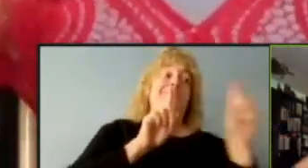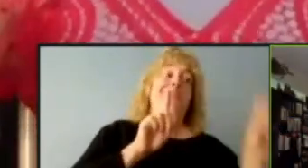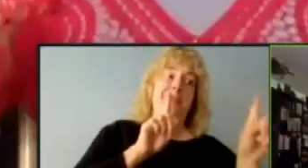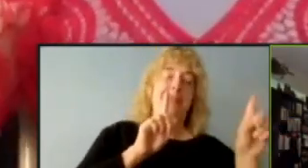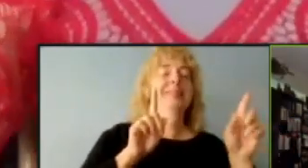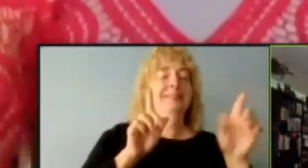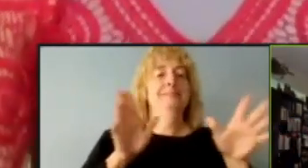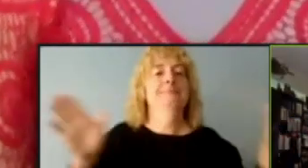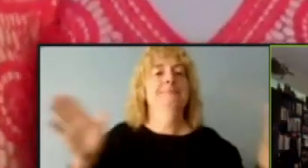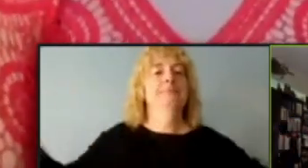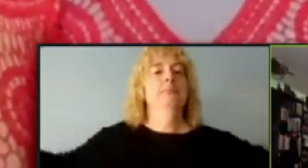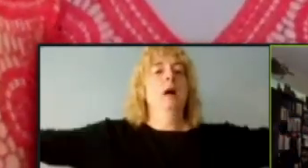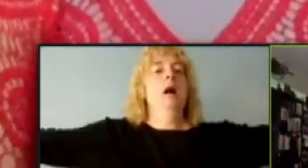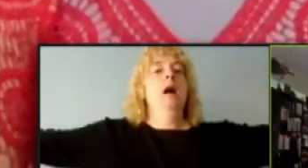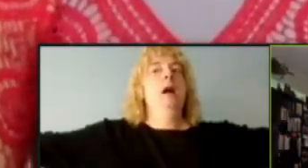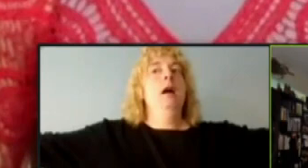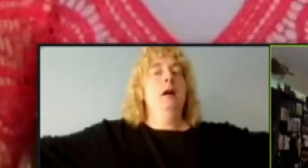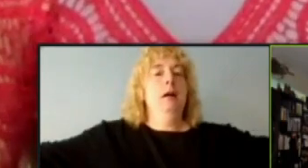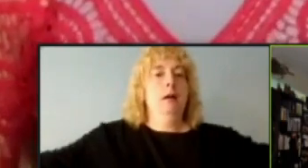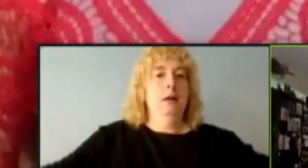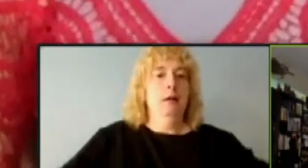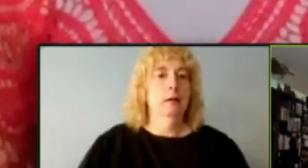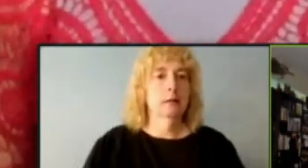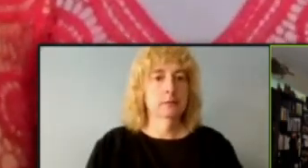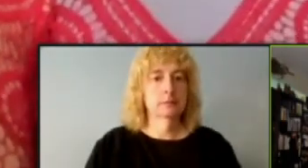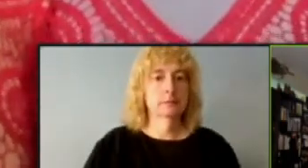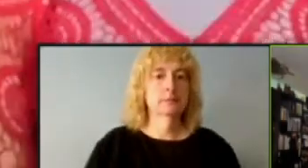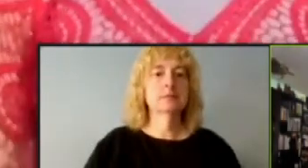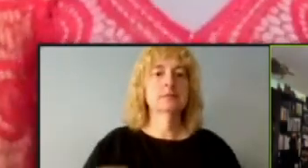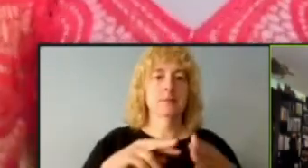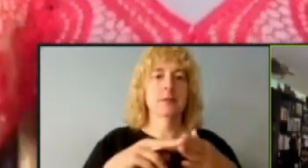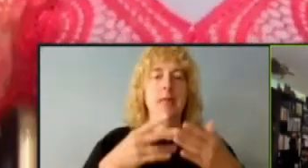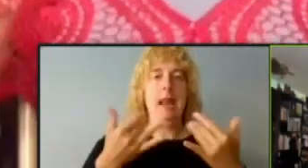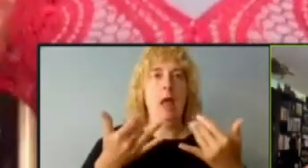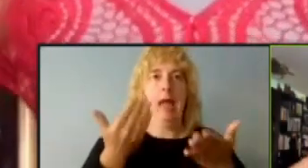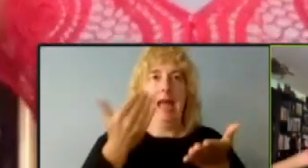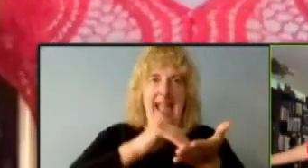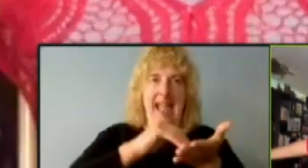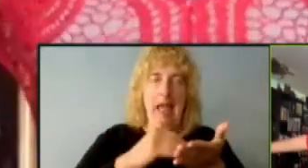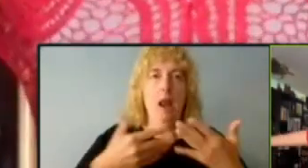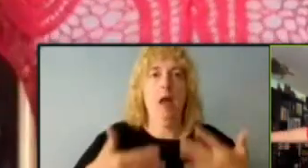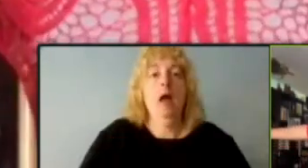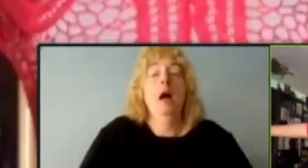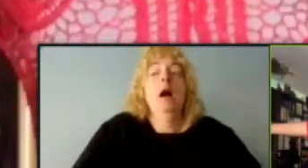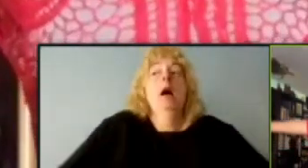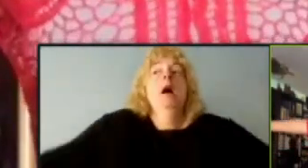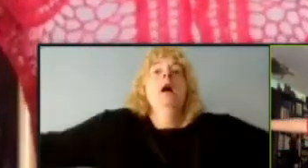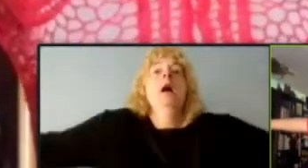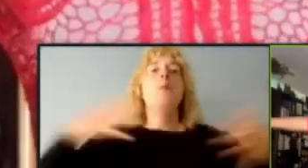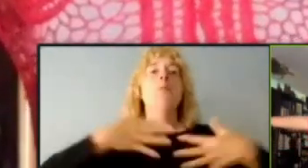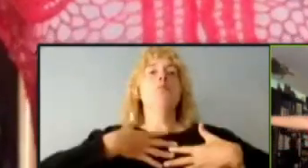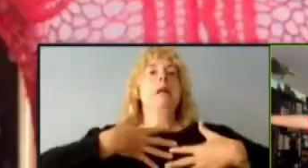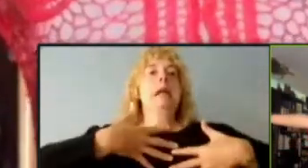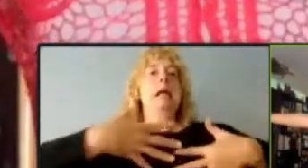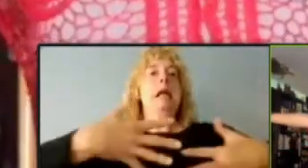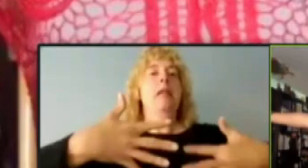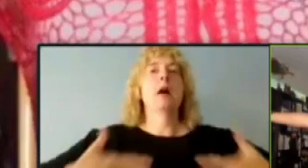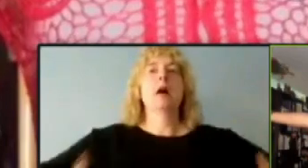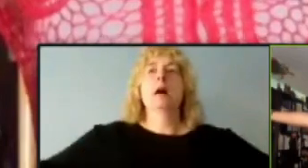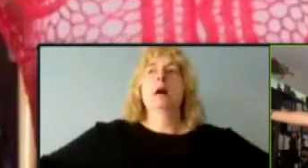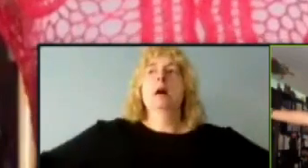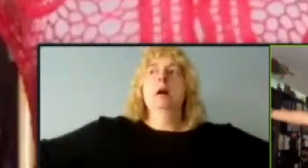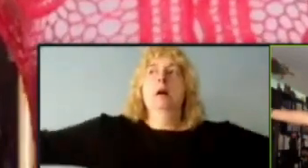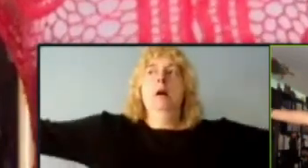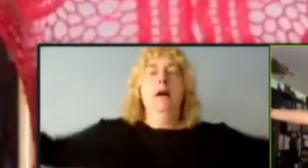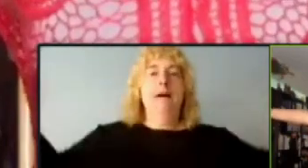bring your arms down. Let's try that again. Bringing your arms out, breathe in. See how wide your